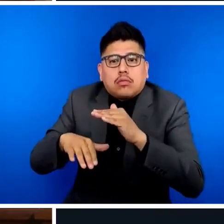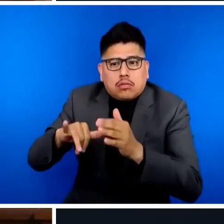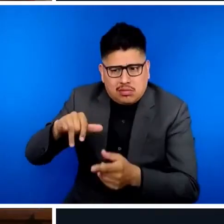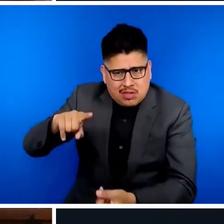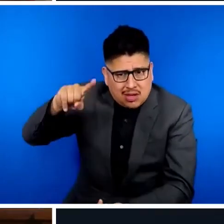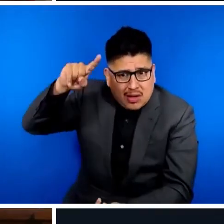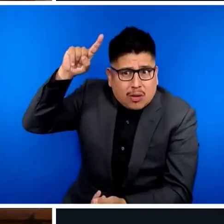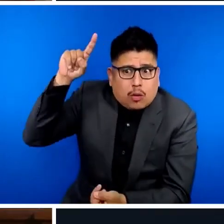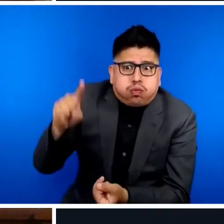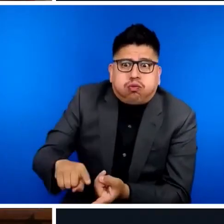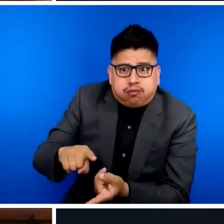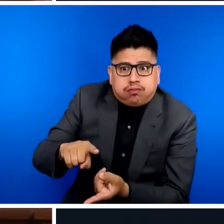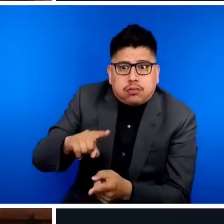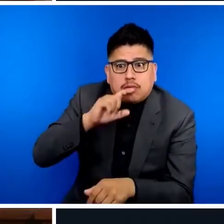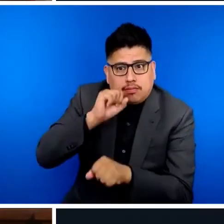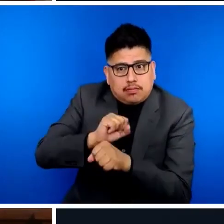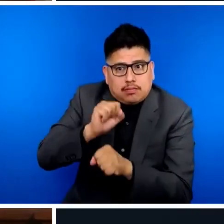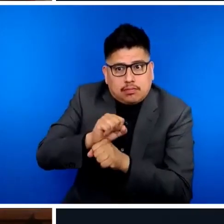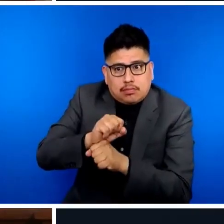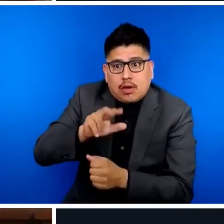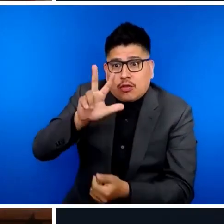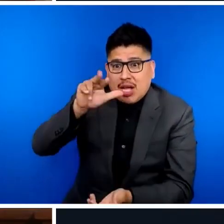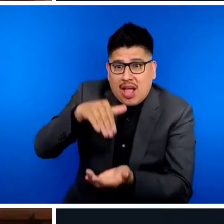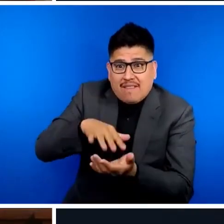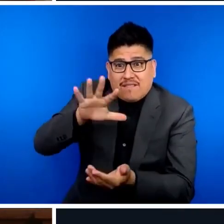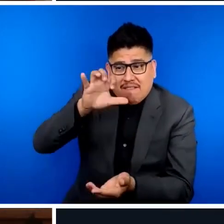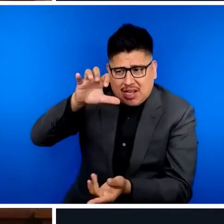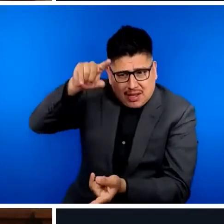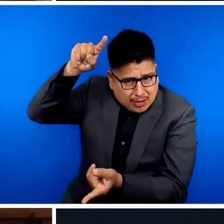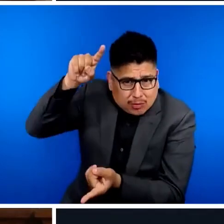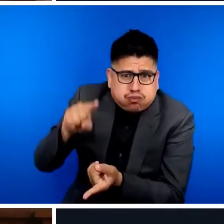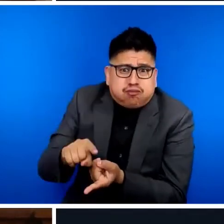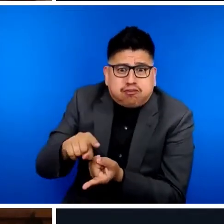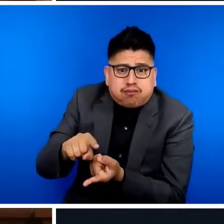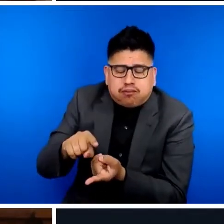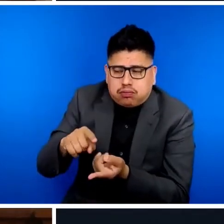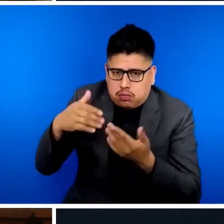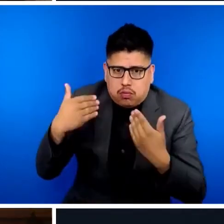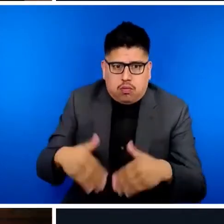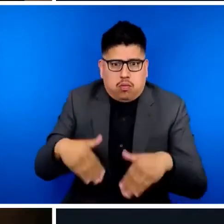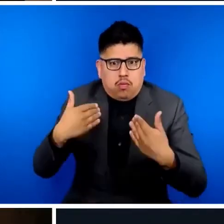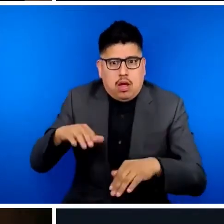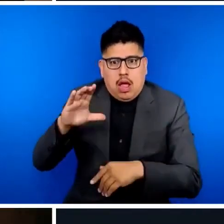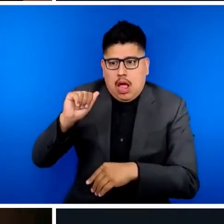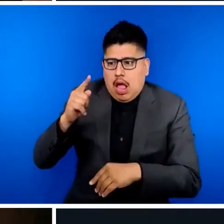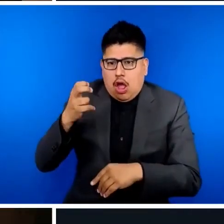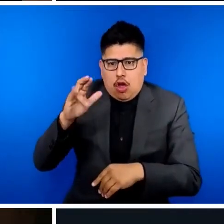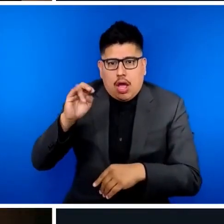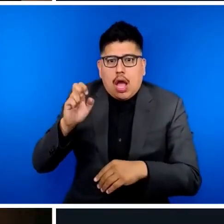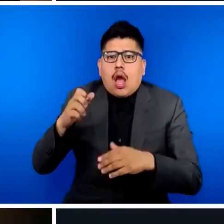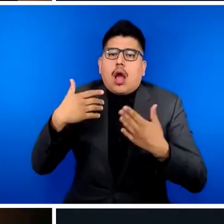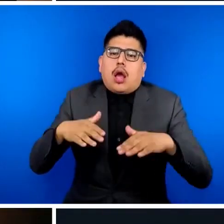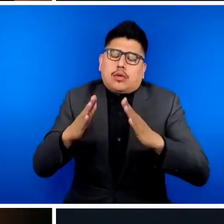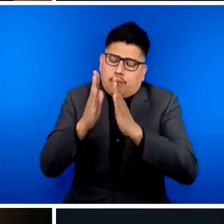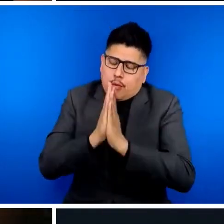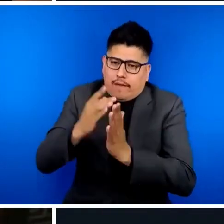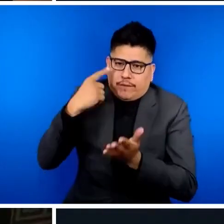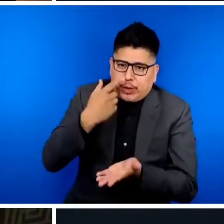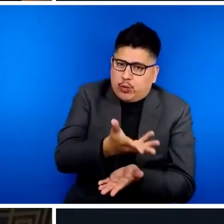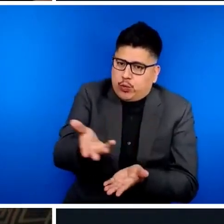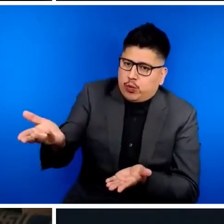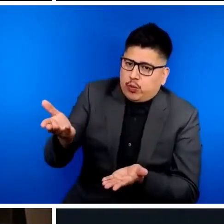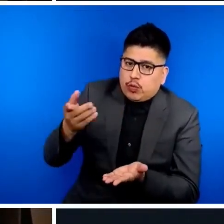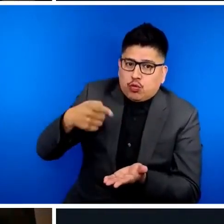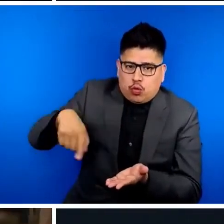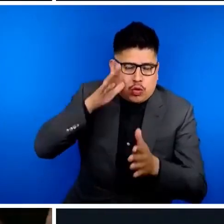than $3,500. Catherine, we are all praying for you, and you're going to be a great